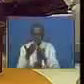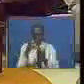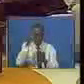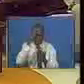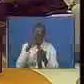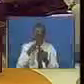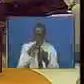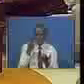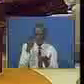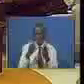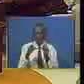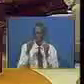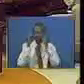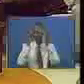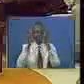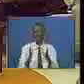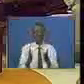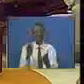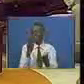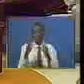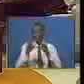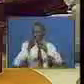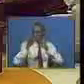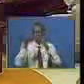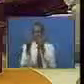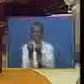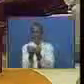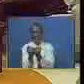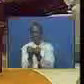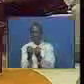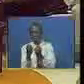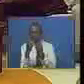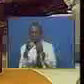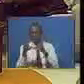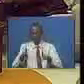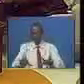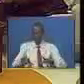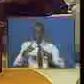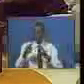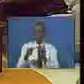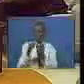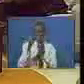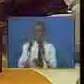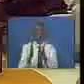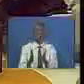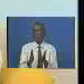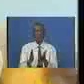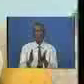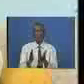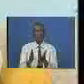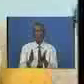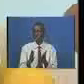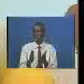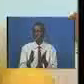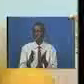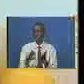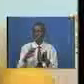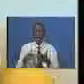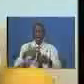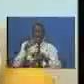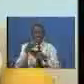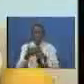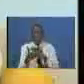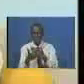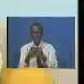teachers is it the society or it's an eye specialist after the 600 people I've seen so far 590 I